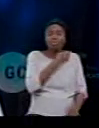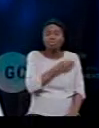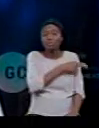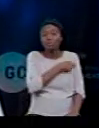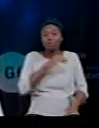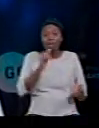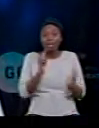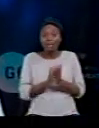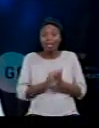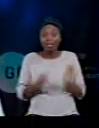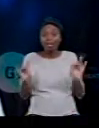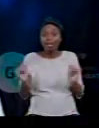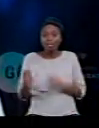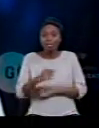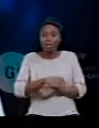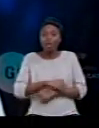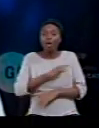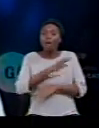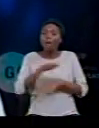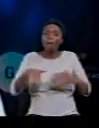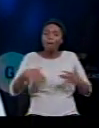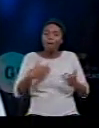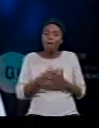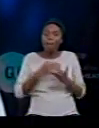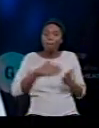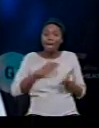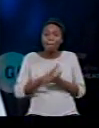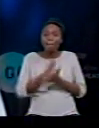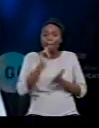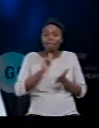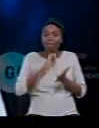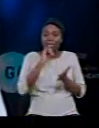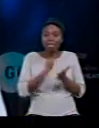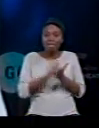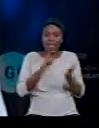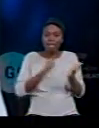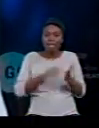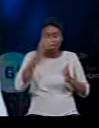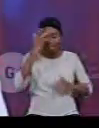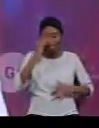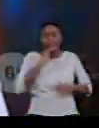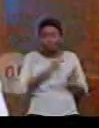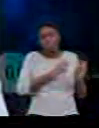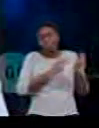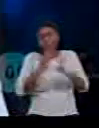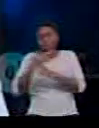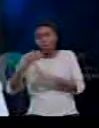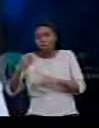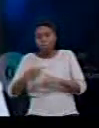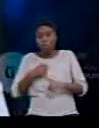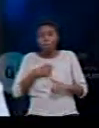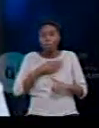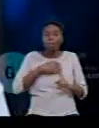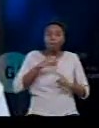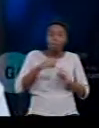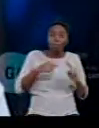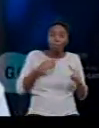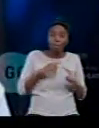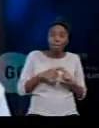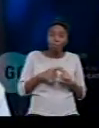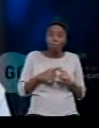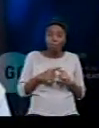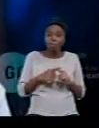day. All my belief is that this sickness is moving away from me. And when he